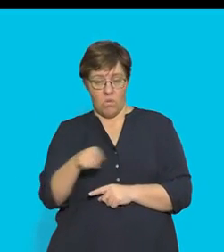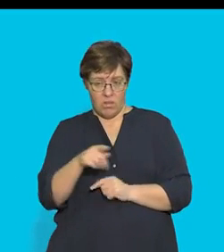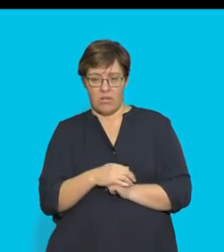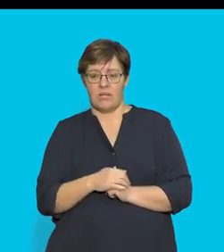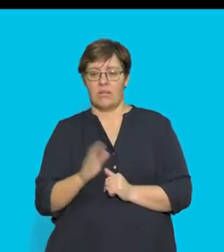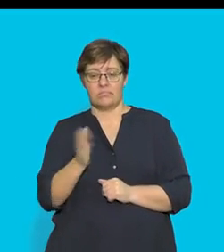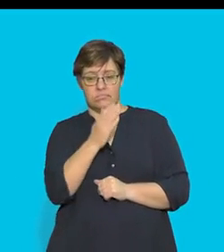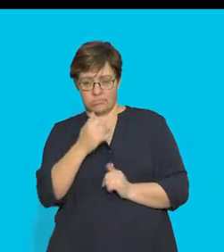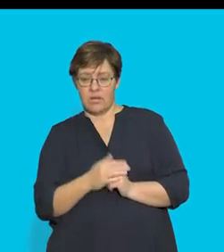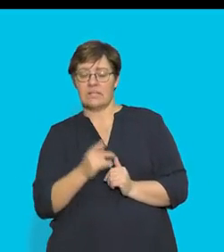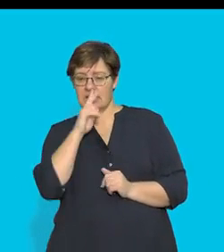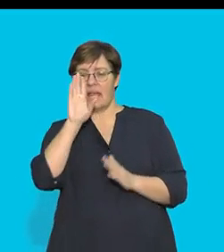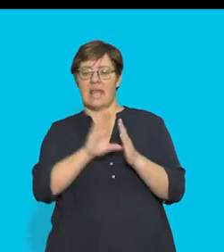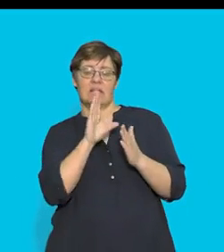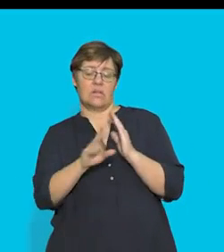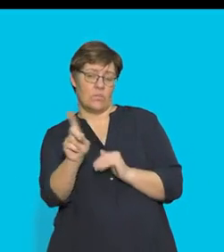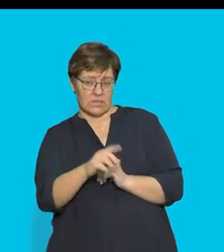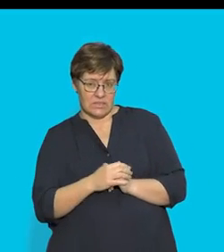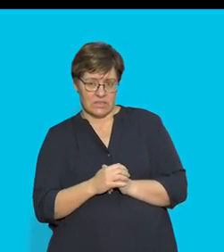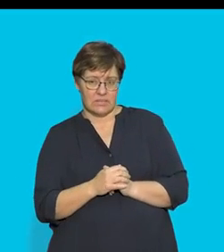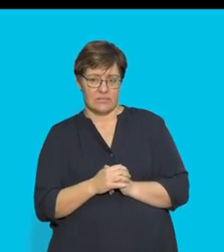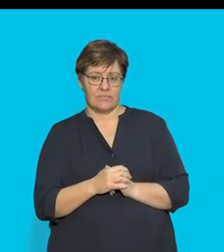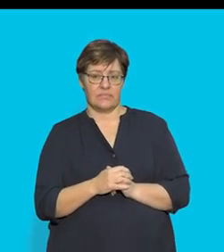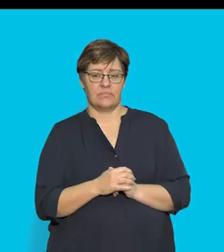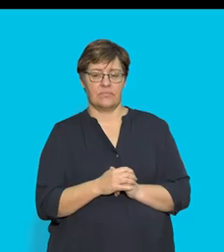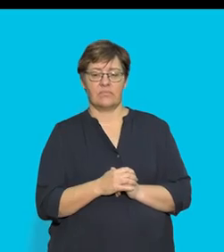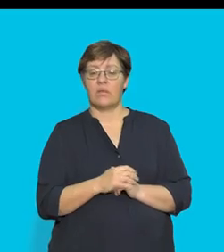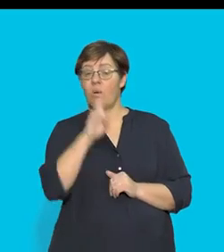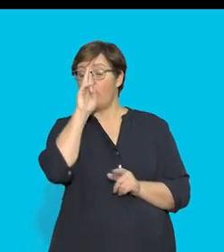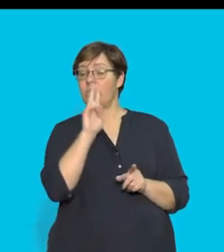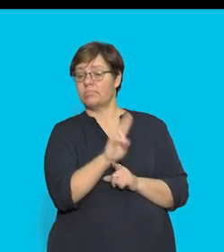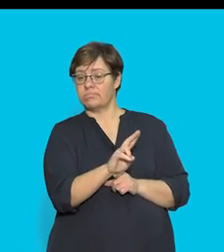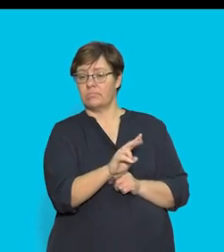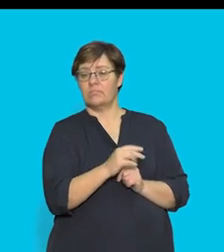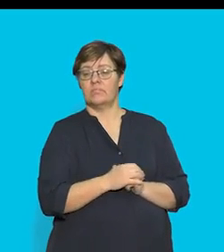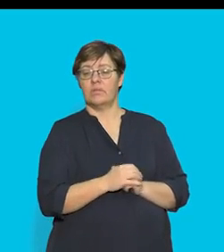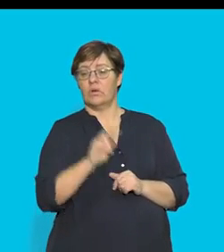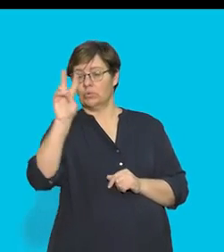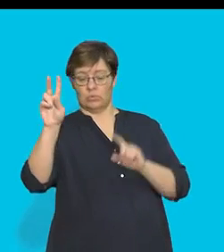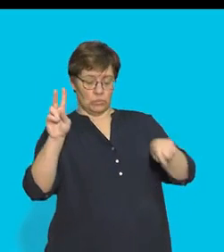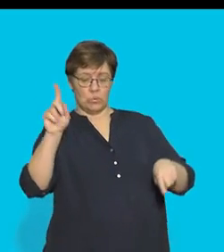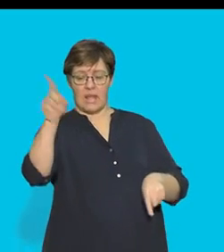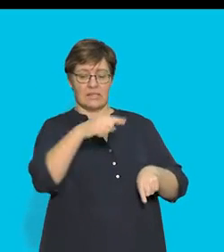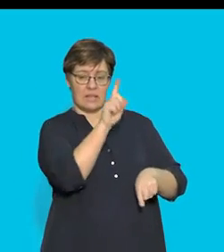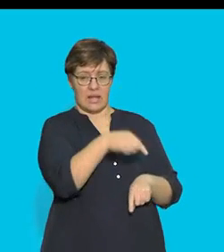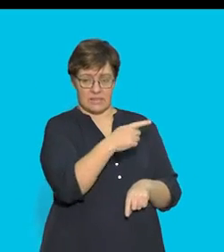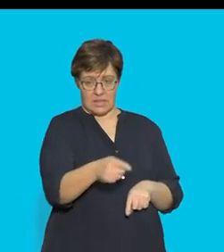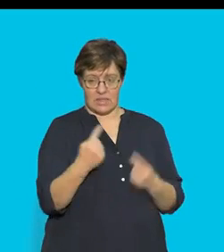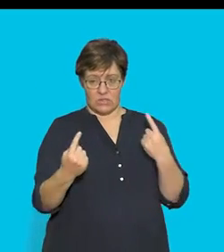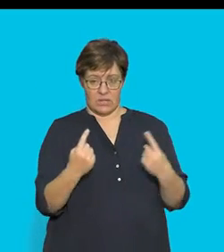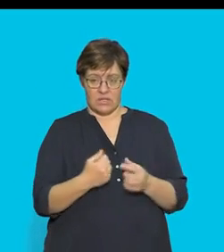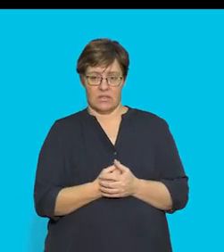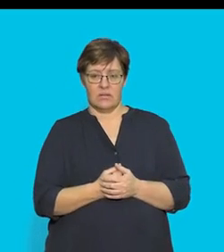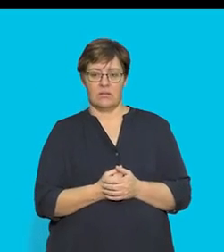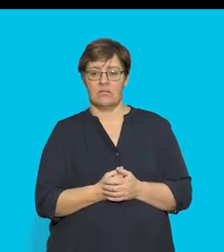cancels. And if you notice already, you'll notice that this 2 and this 2 will cancel out with each other. And all we're left